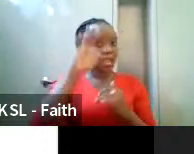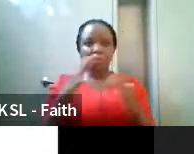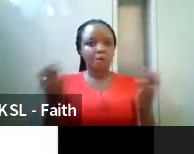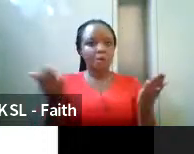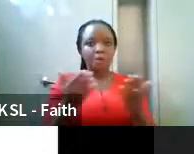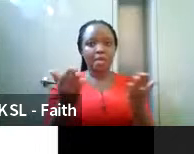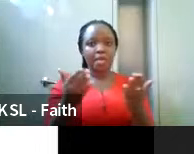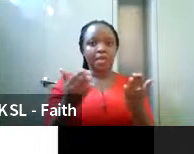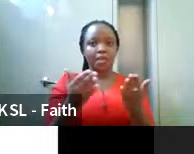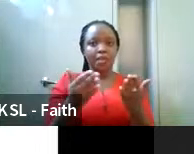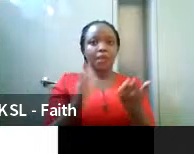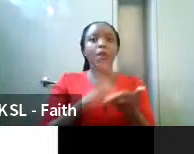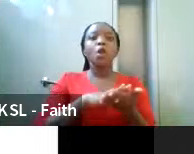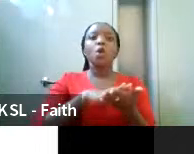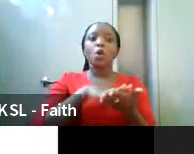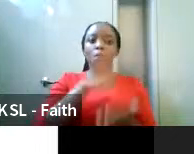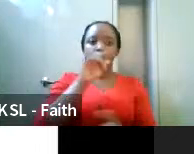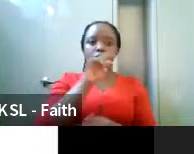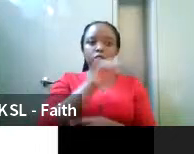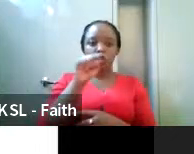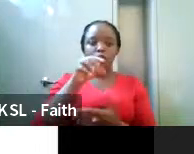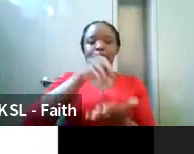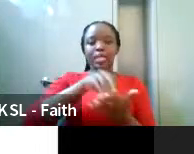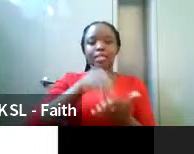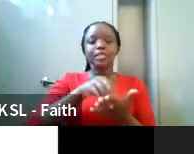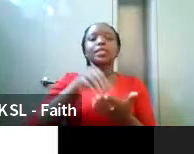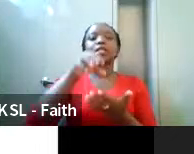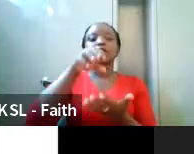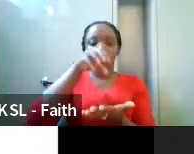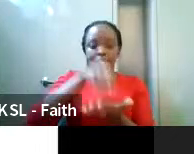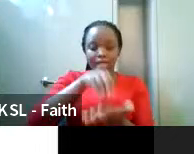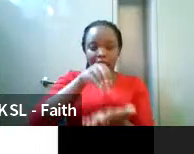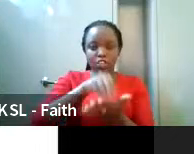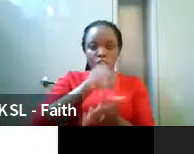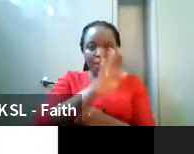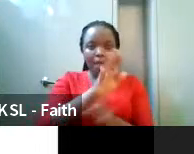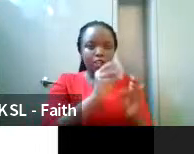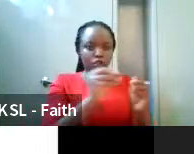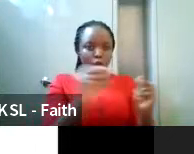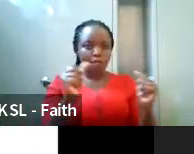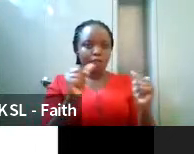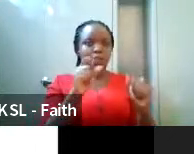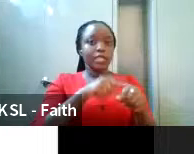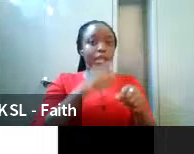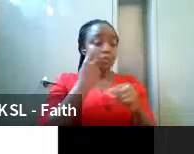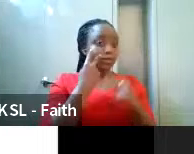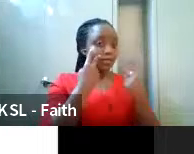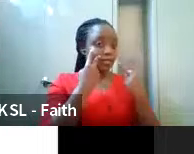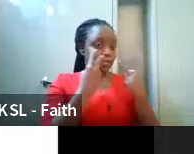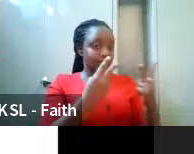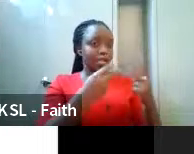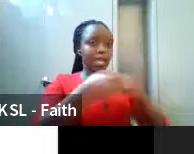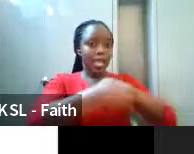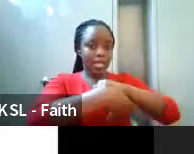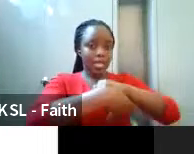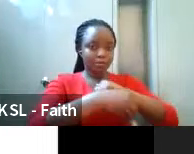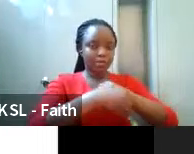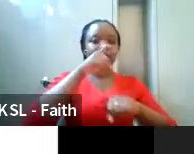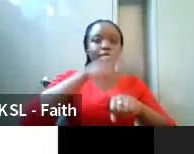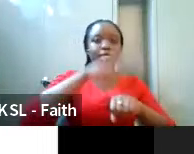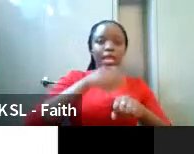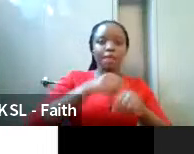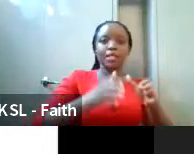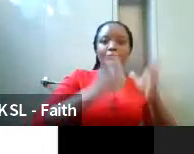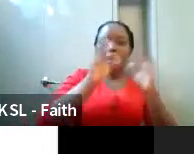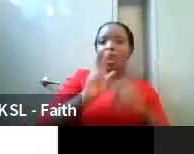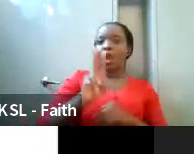Yes, most of those cases are normally station cases. And you see, even as you sit and explain to me Times Tower and Upper Hill,